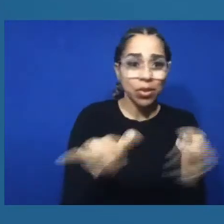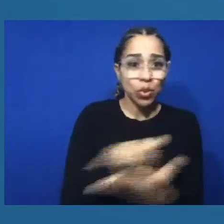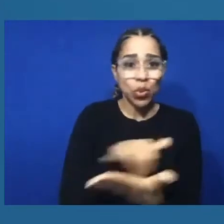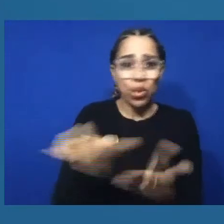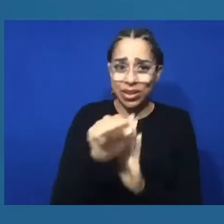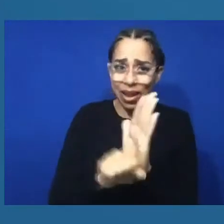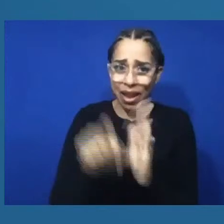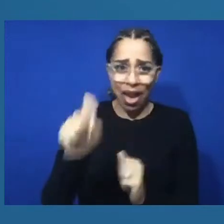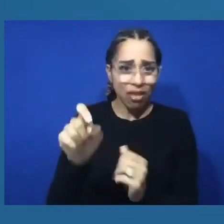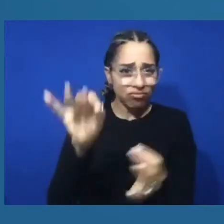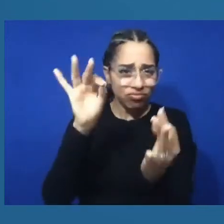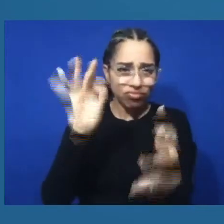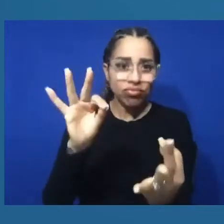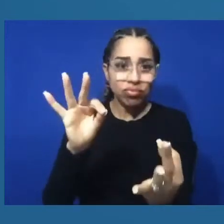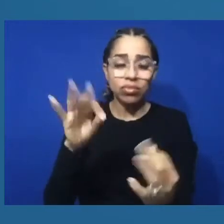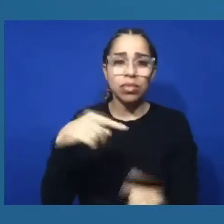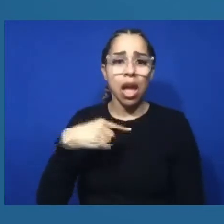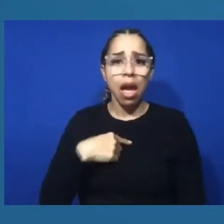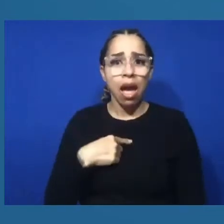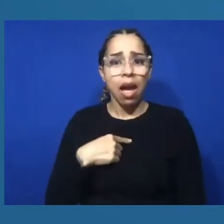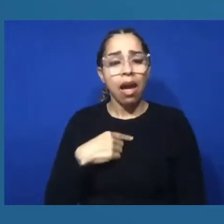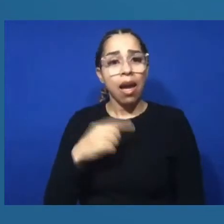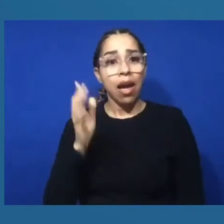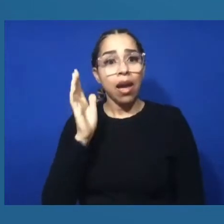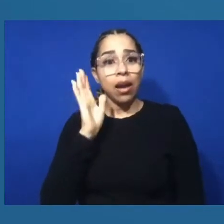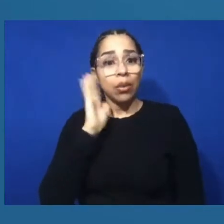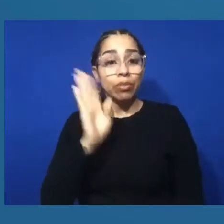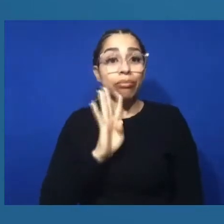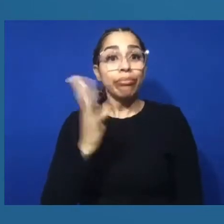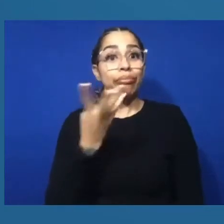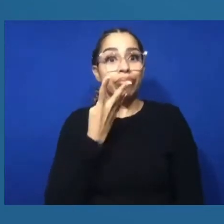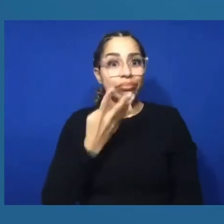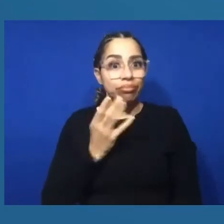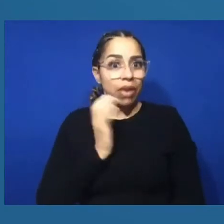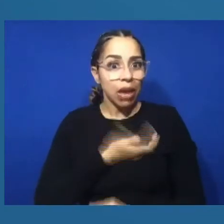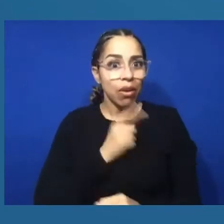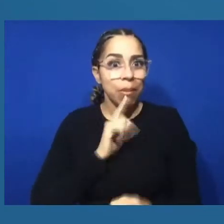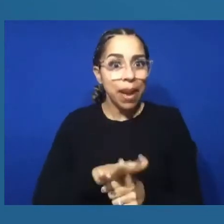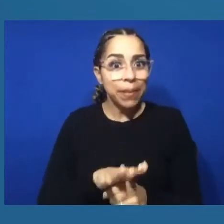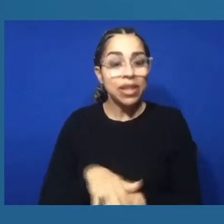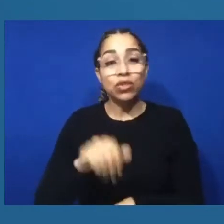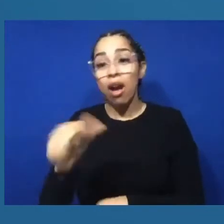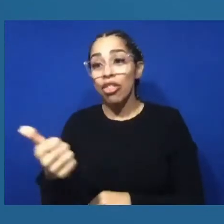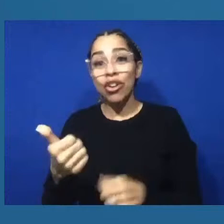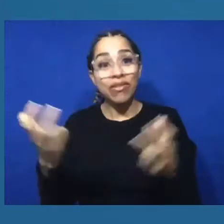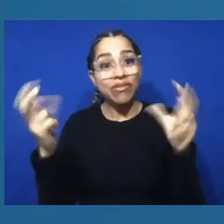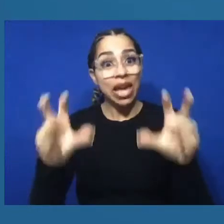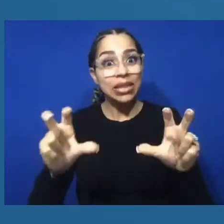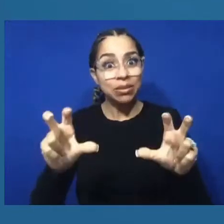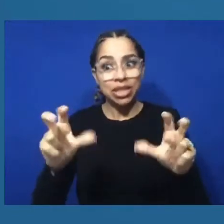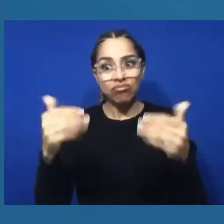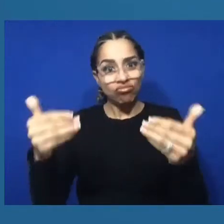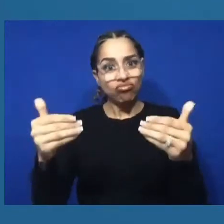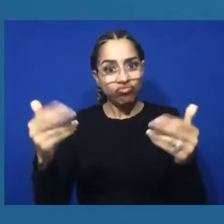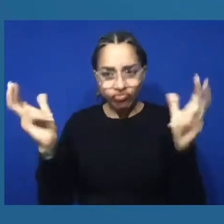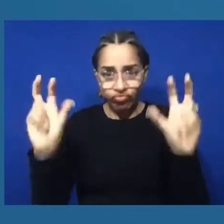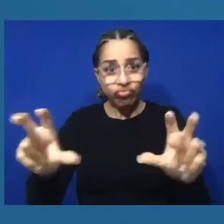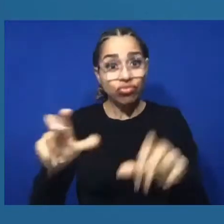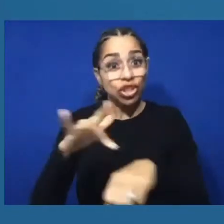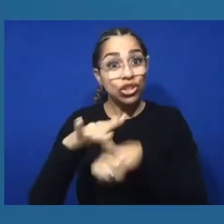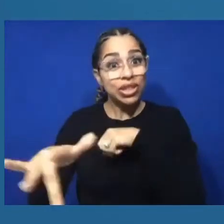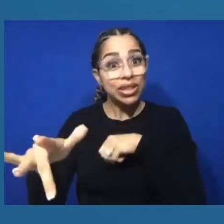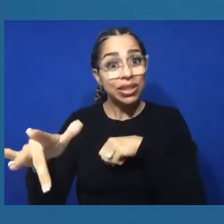on all of our commitments or the investments that are being actually made earlier than they would have been. What I'm talking about, and just listed,